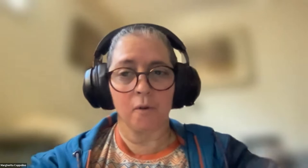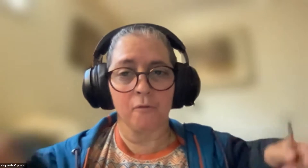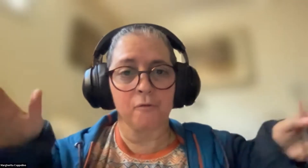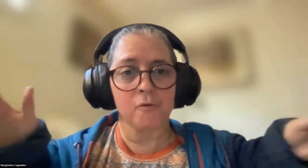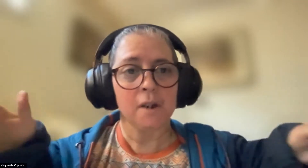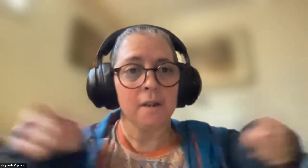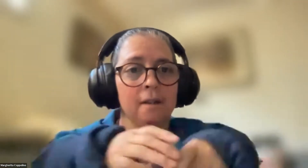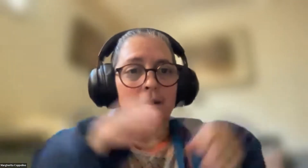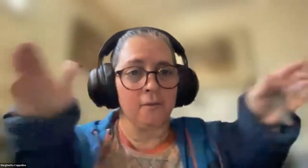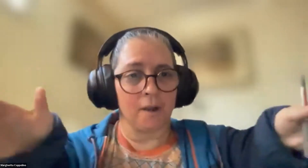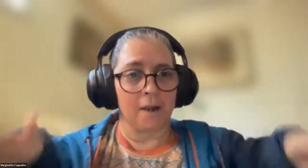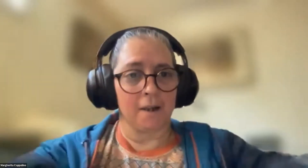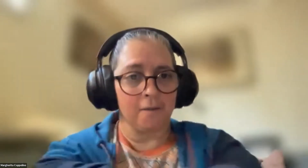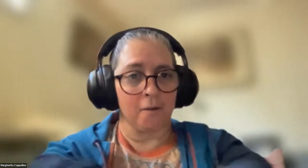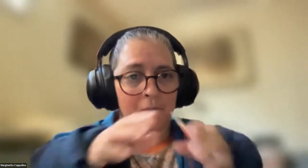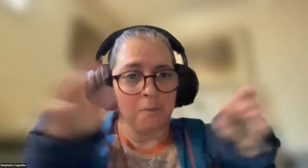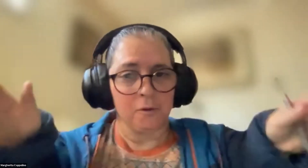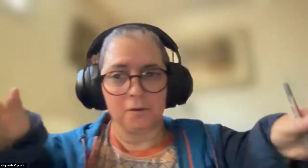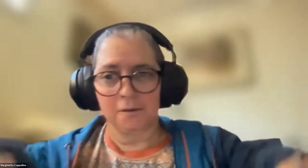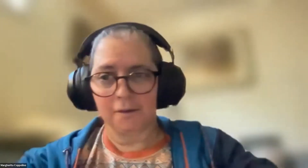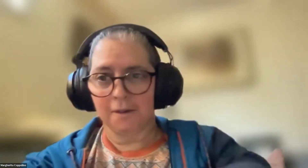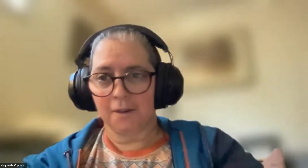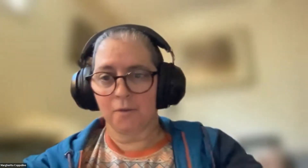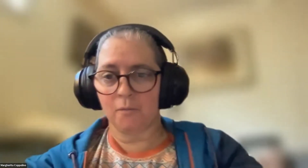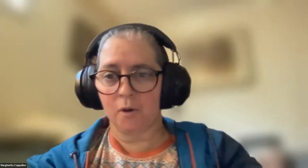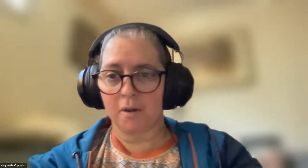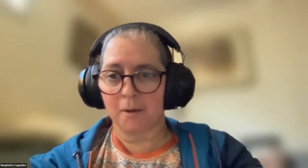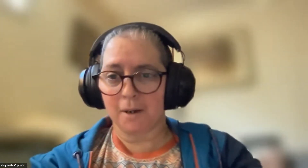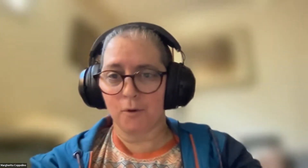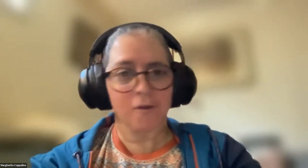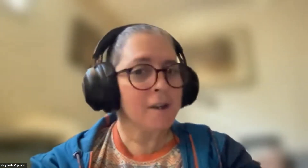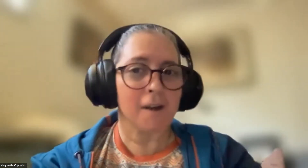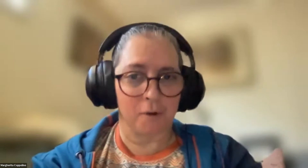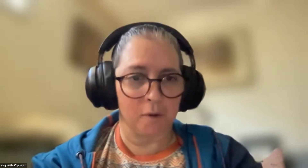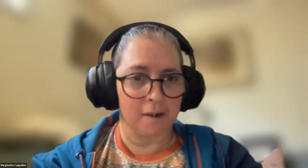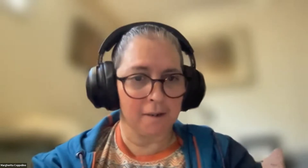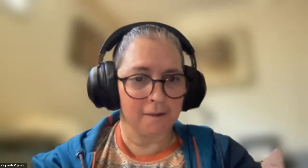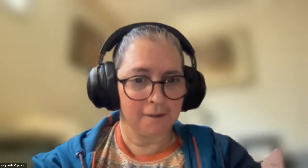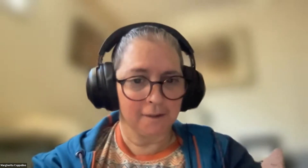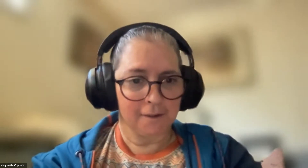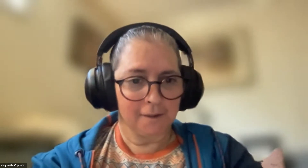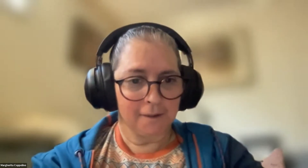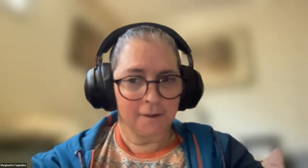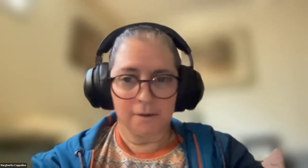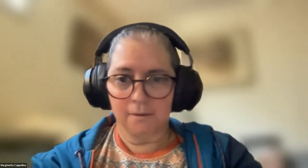Because we've got 3 slides of people, so I'm not going to be able to see everyone.